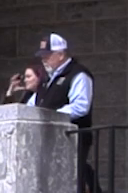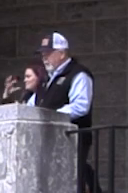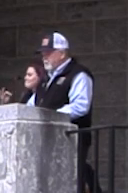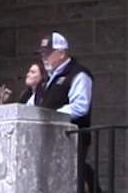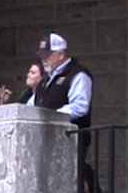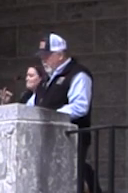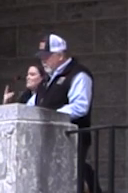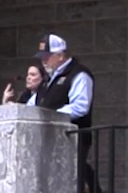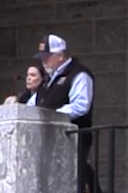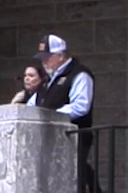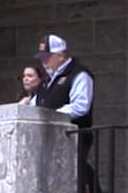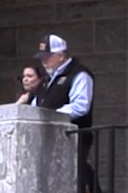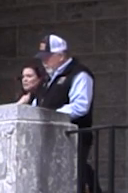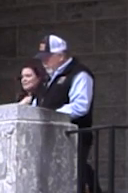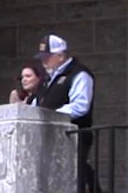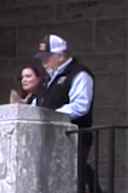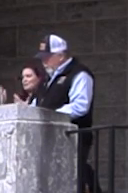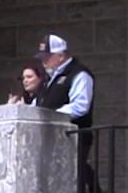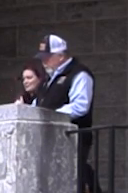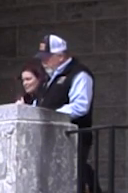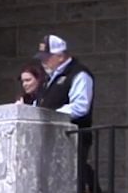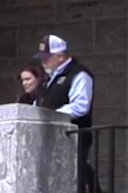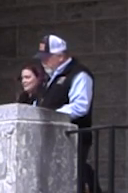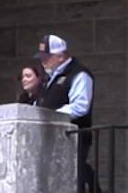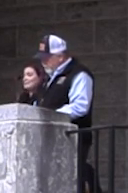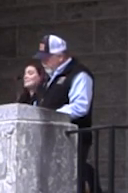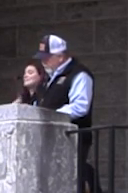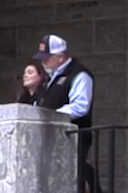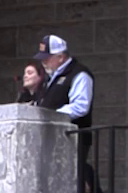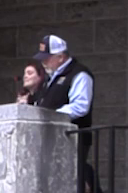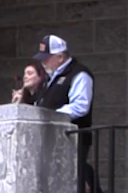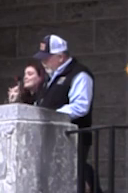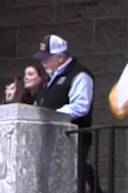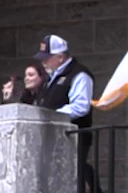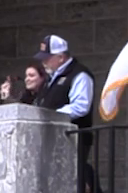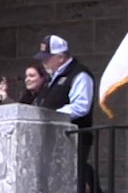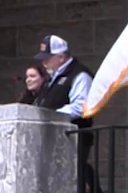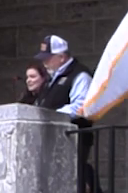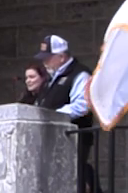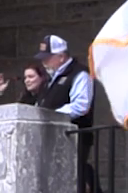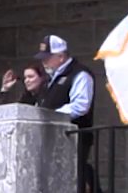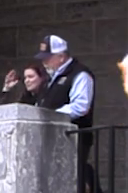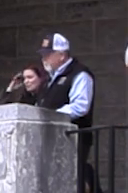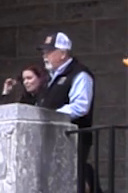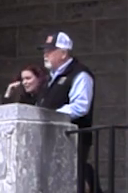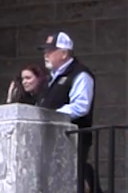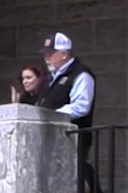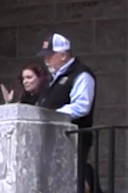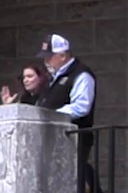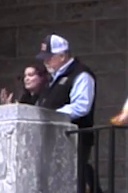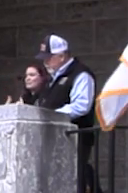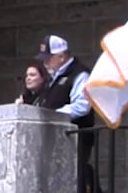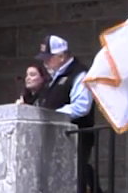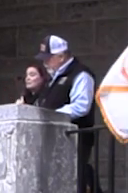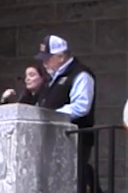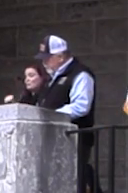Army and serve his country. He went to Korea to serve his country. While there, his company came against a major